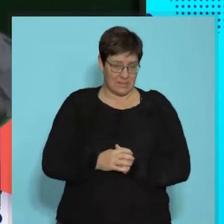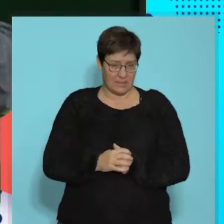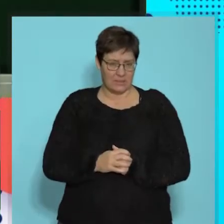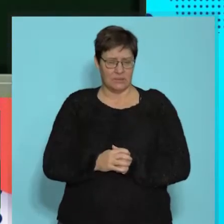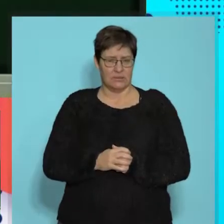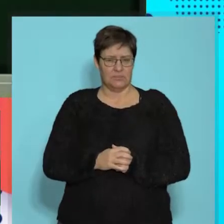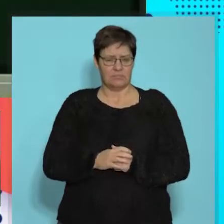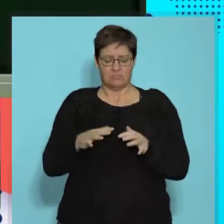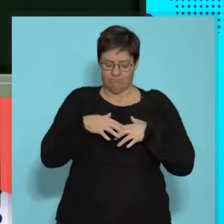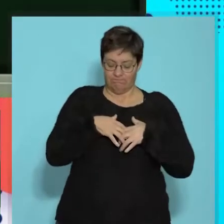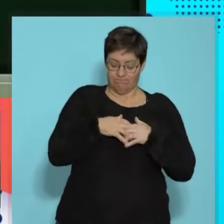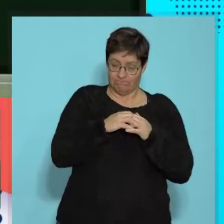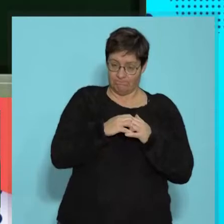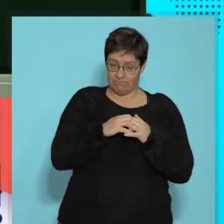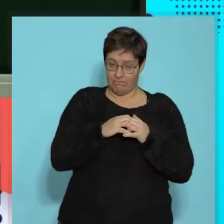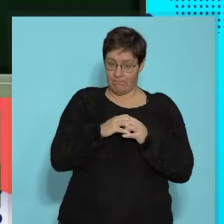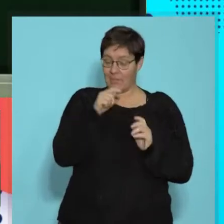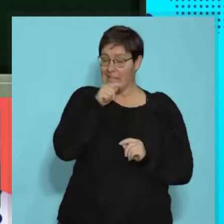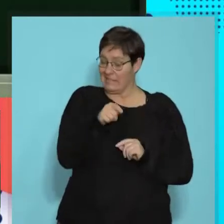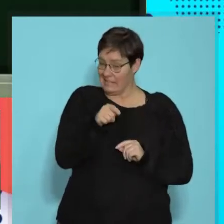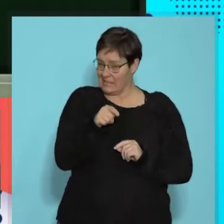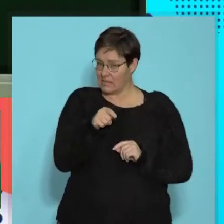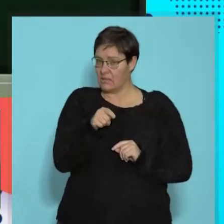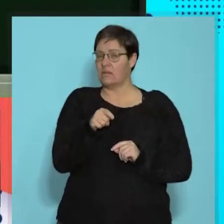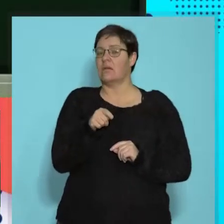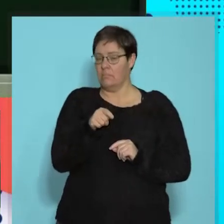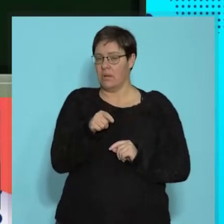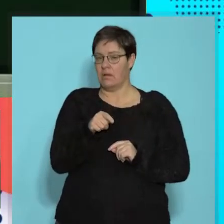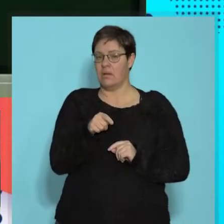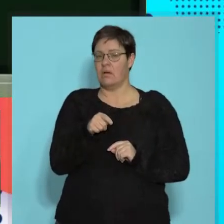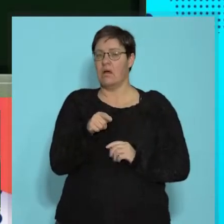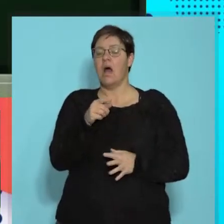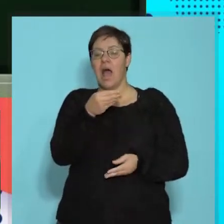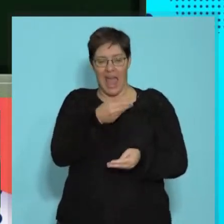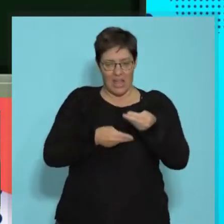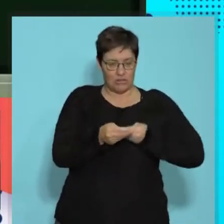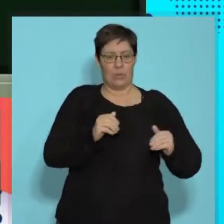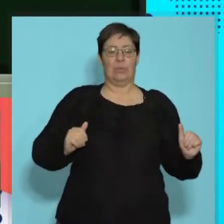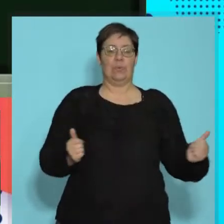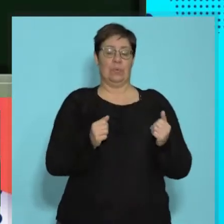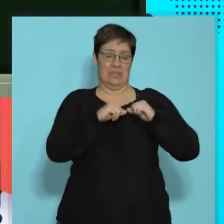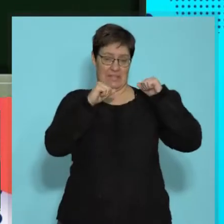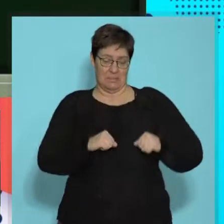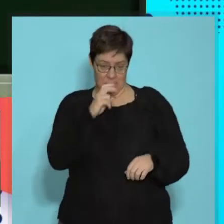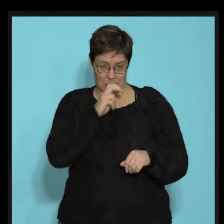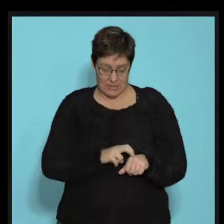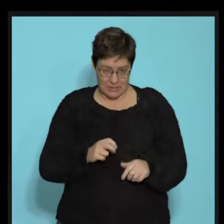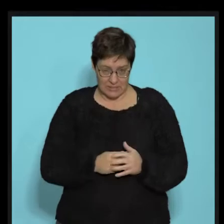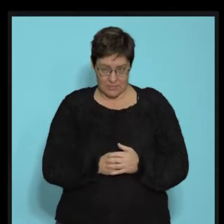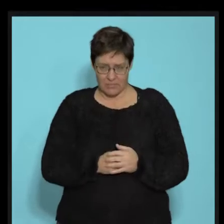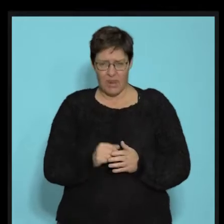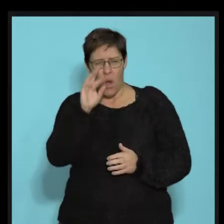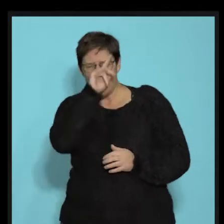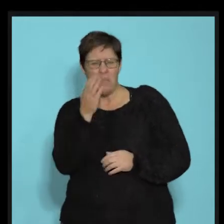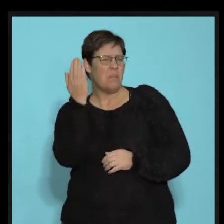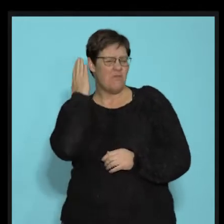said? How I'm going to make it a really, really good gaseous exchange system. Now, if you have a look at this, I don't know if you